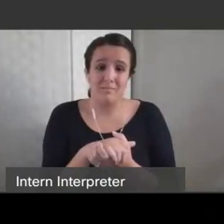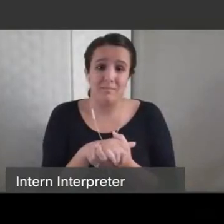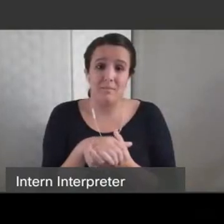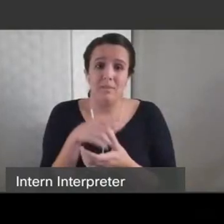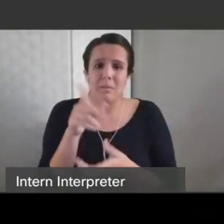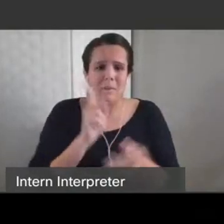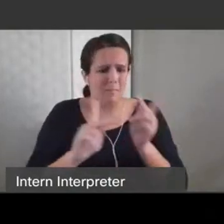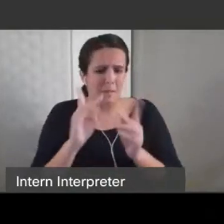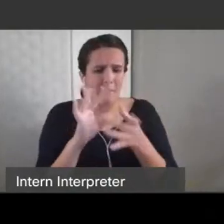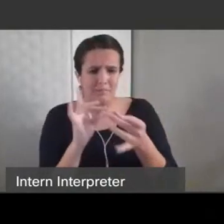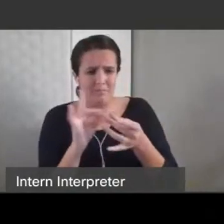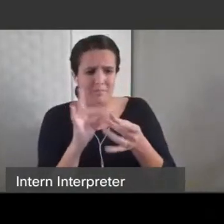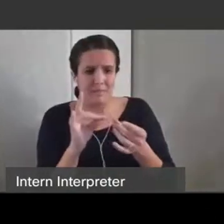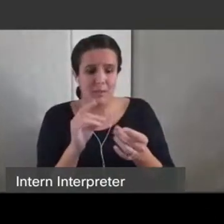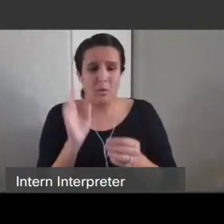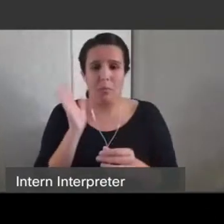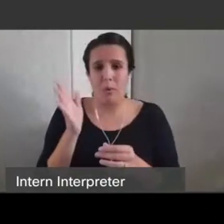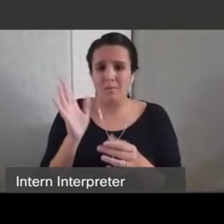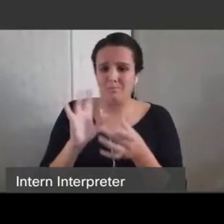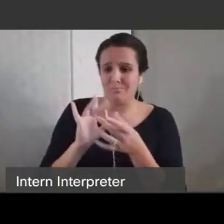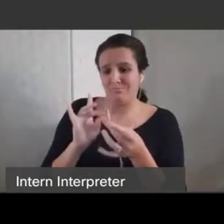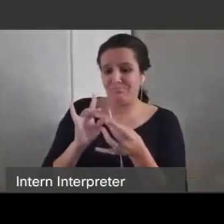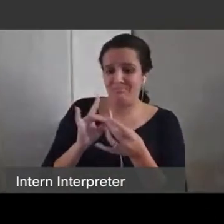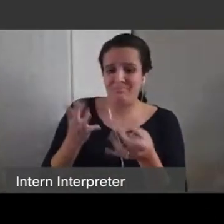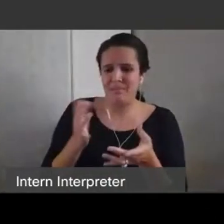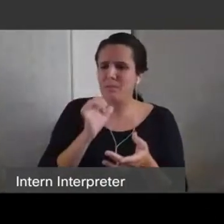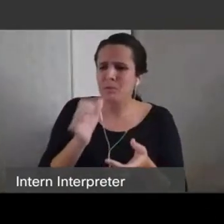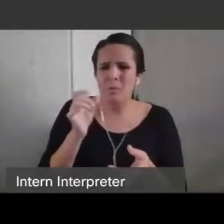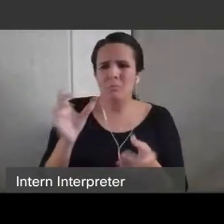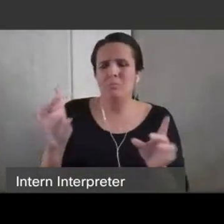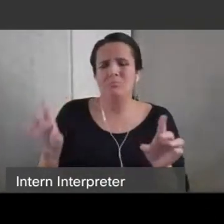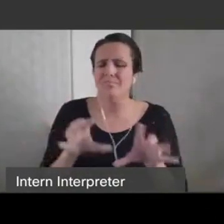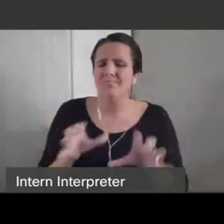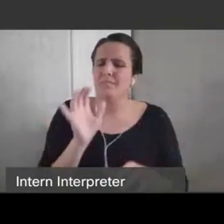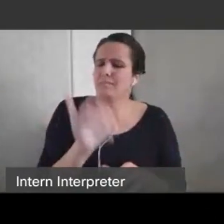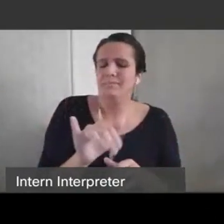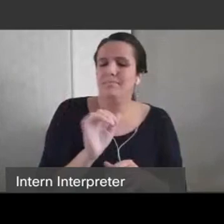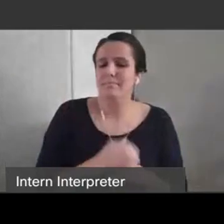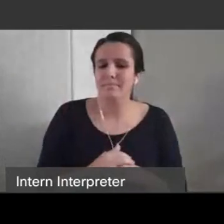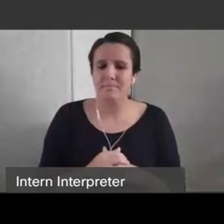they're saying it. Oh, they're going to do this. They're going to do that. Don't do that.